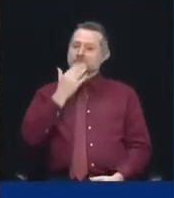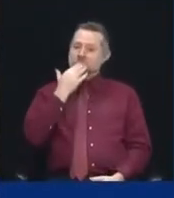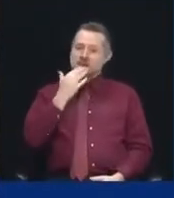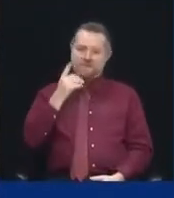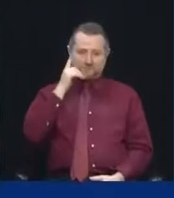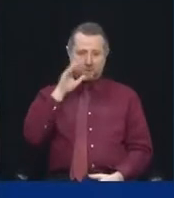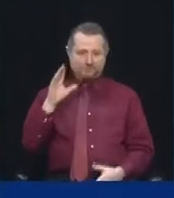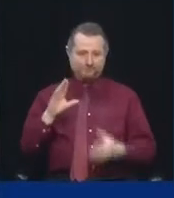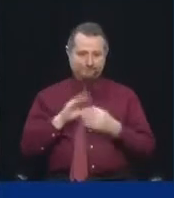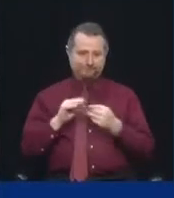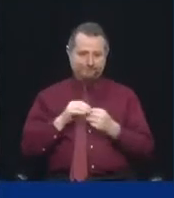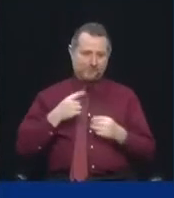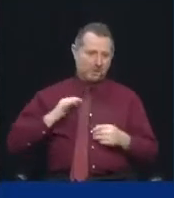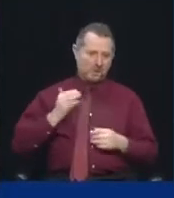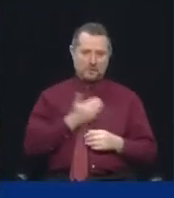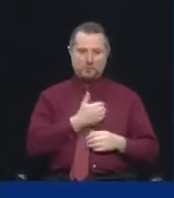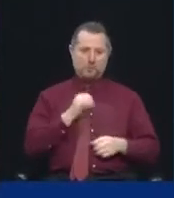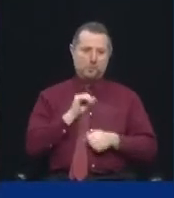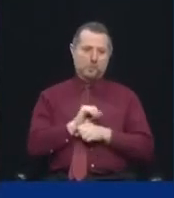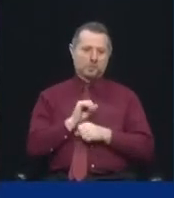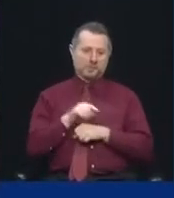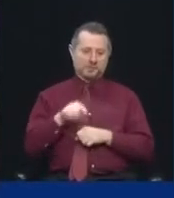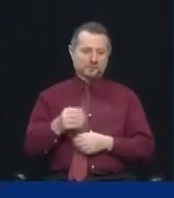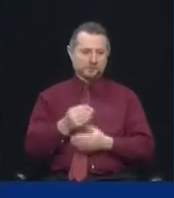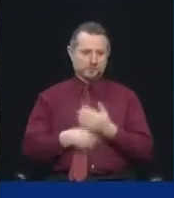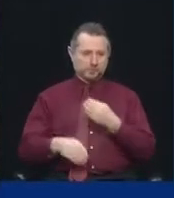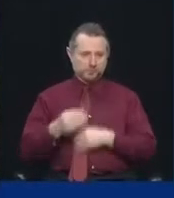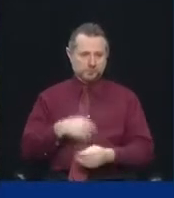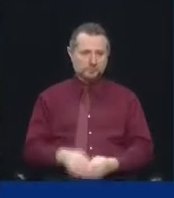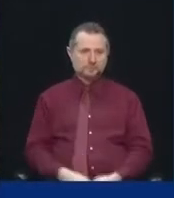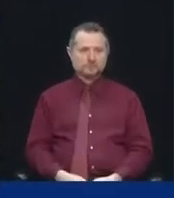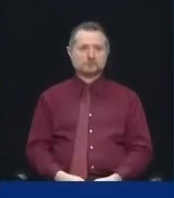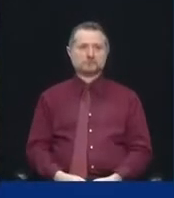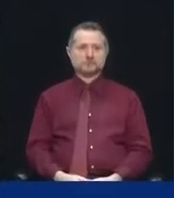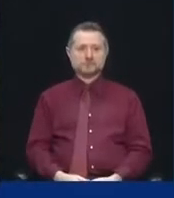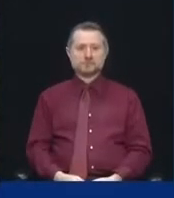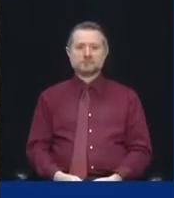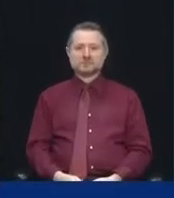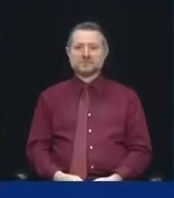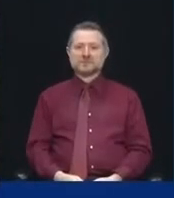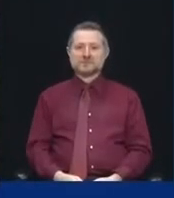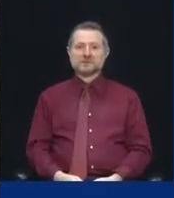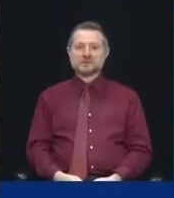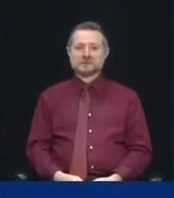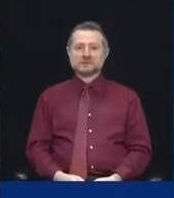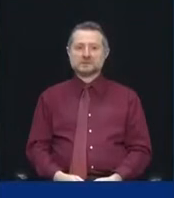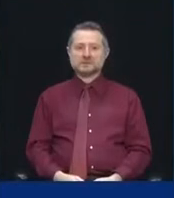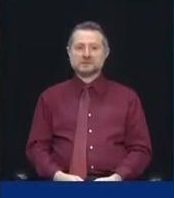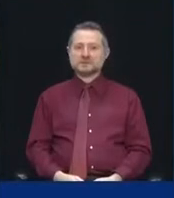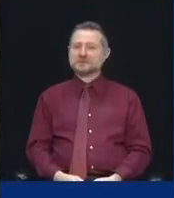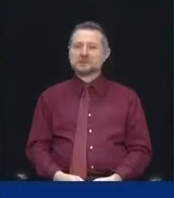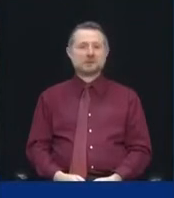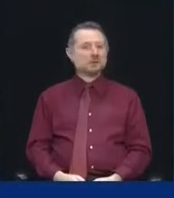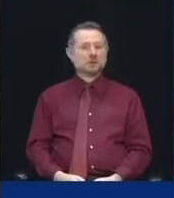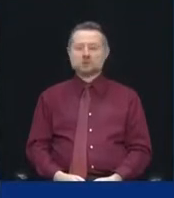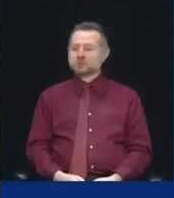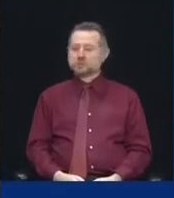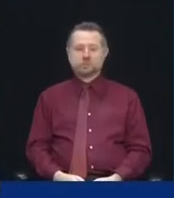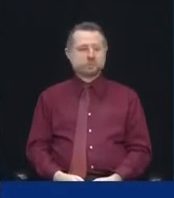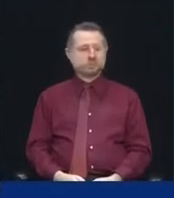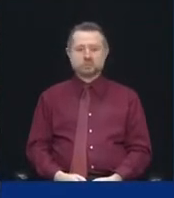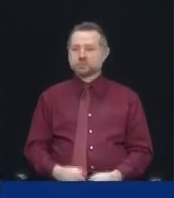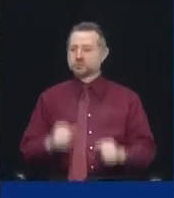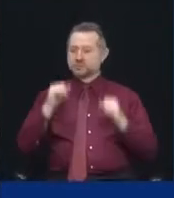we did on this budget, because it really I think is extraordinary because it